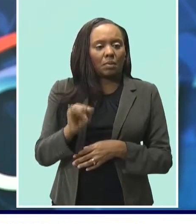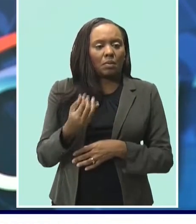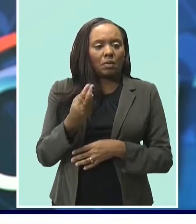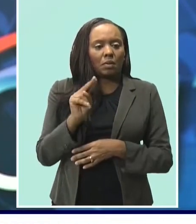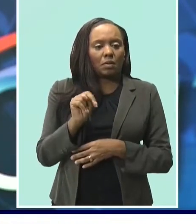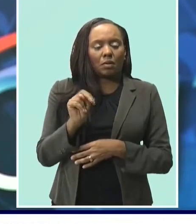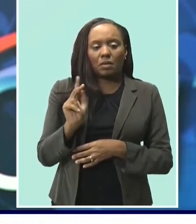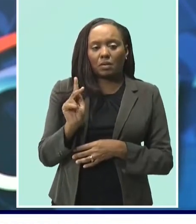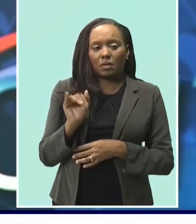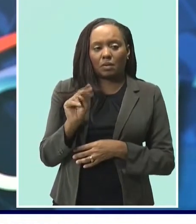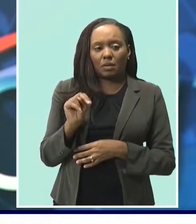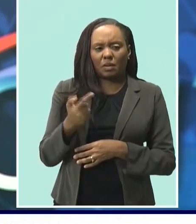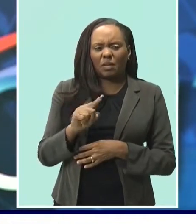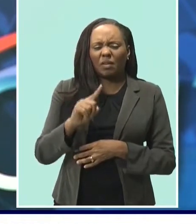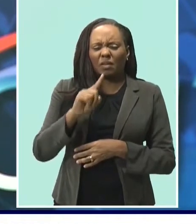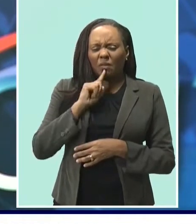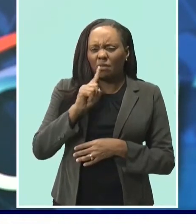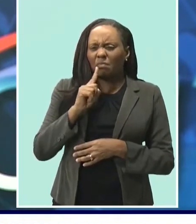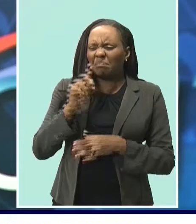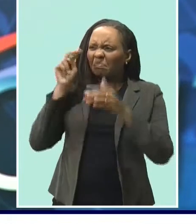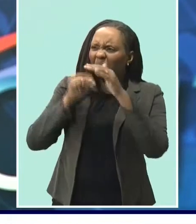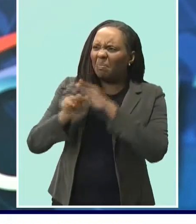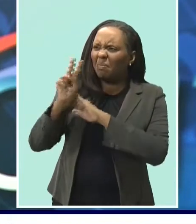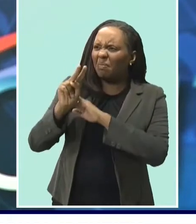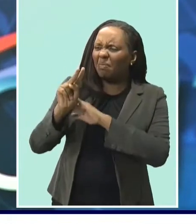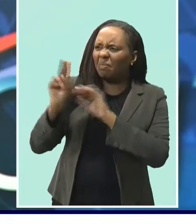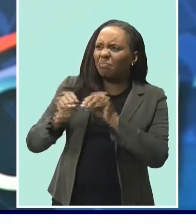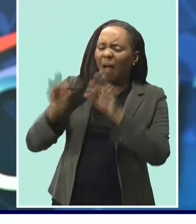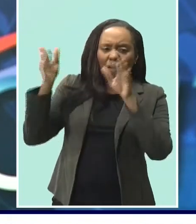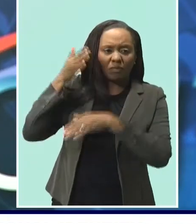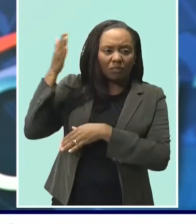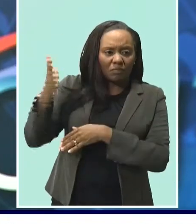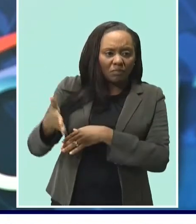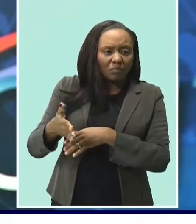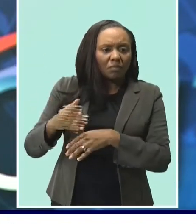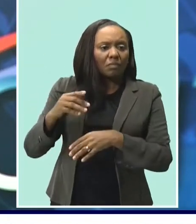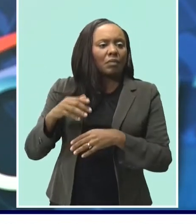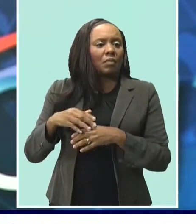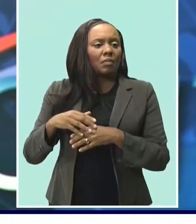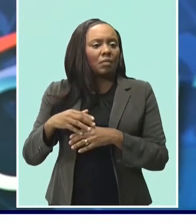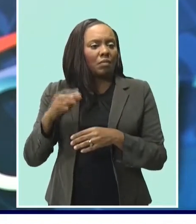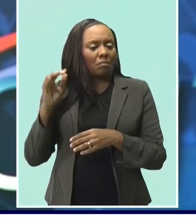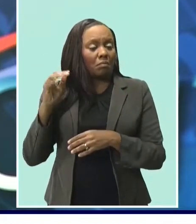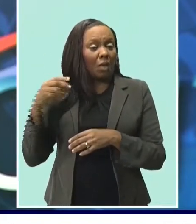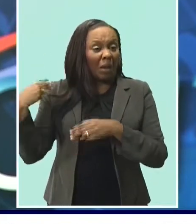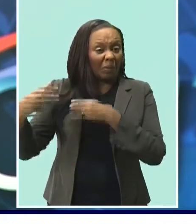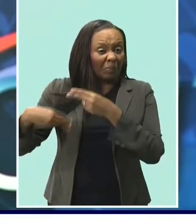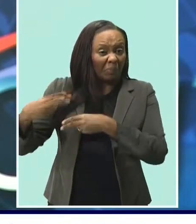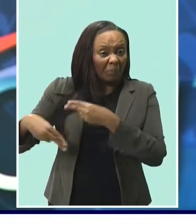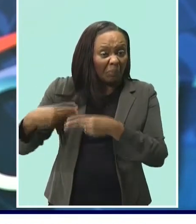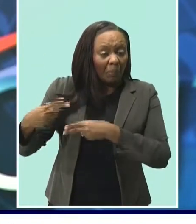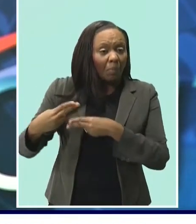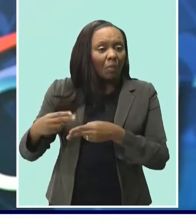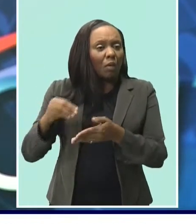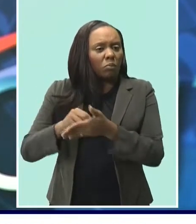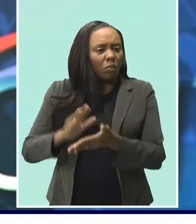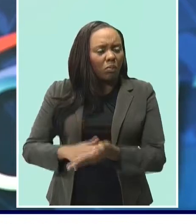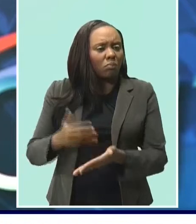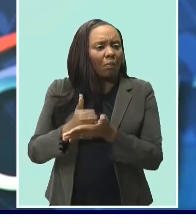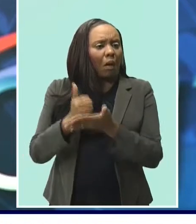1,100 clients who wait on them day and night, according to the agency, hand and foot, to